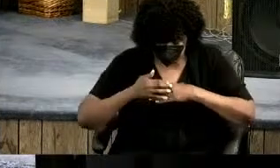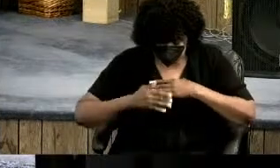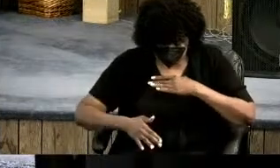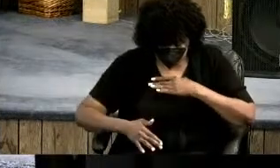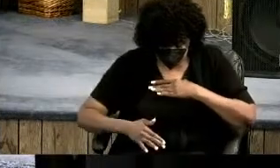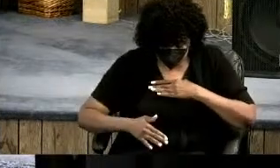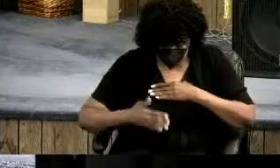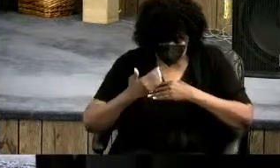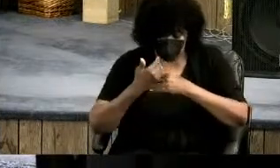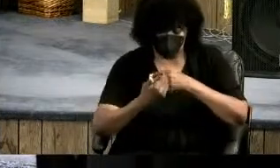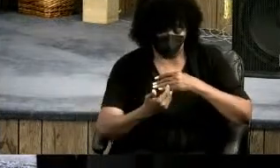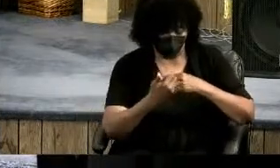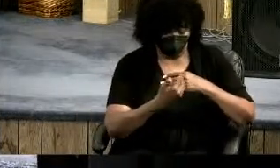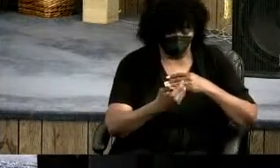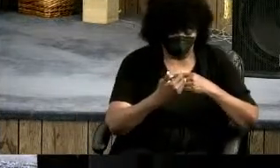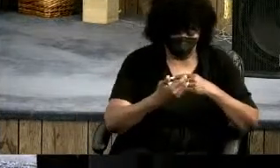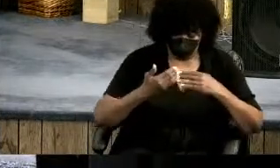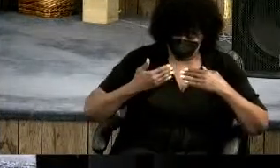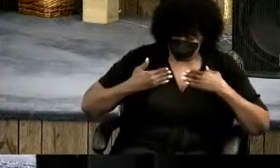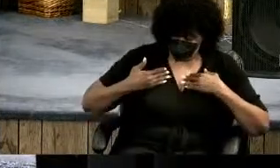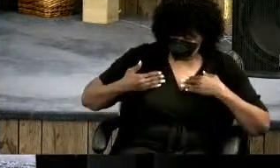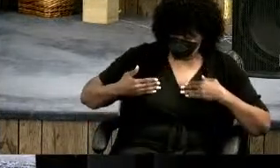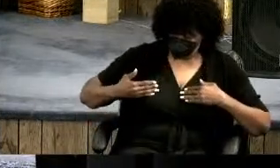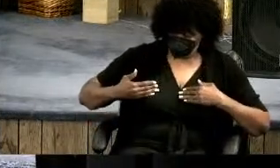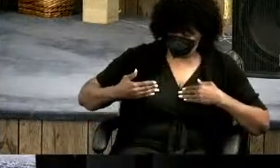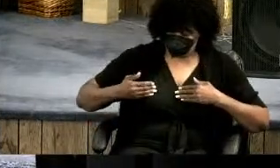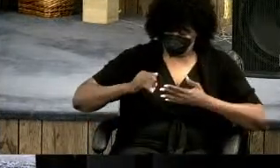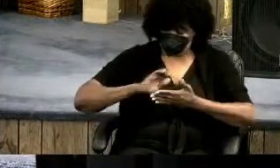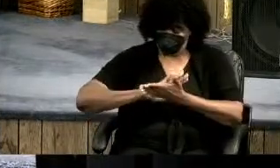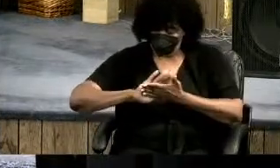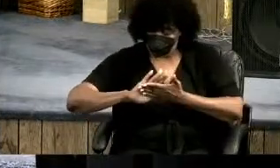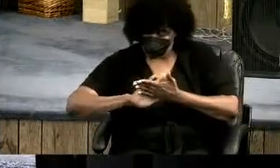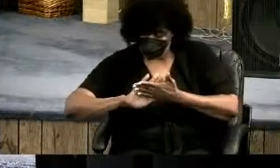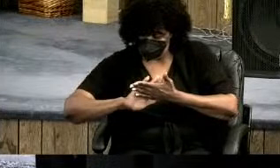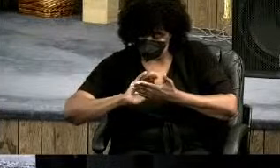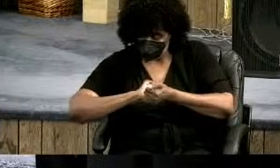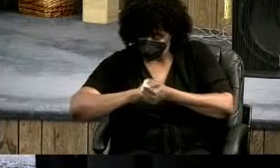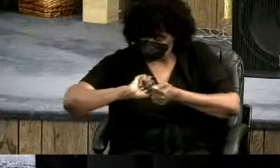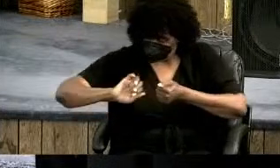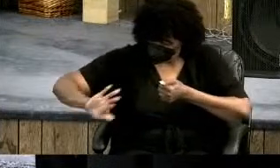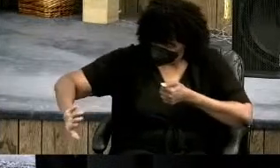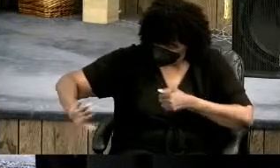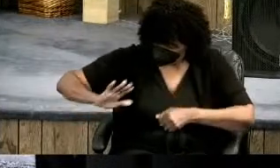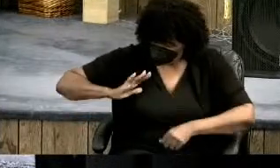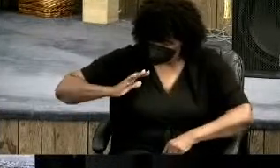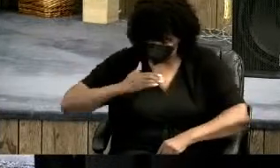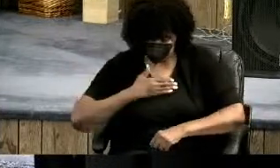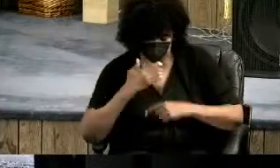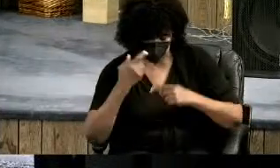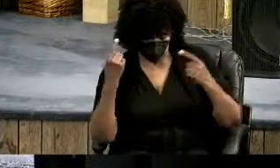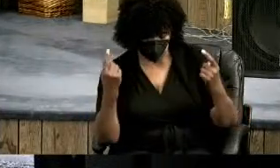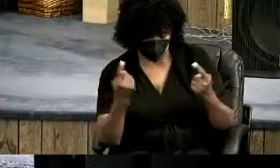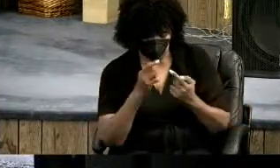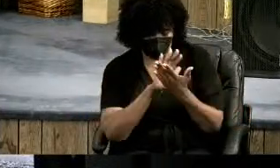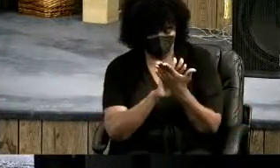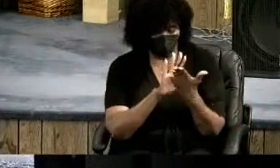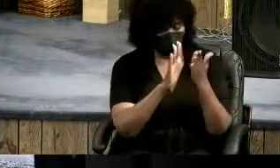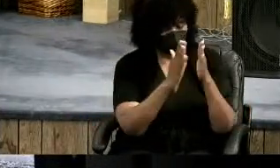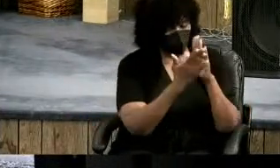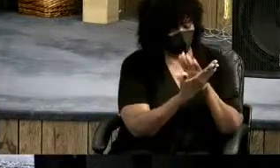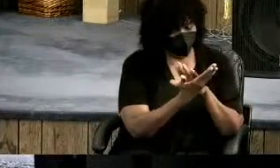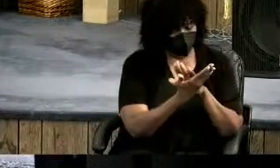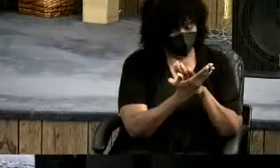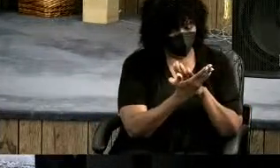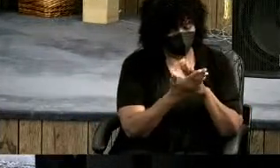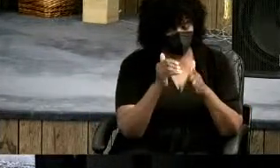and the bread enters our body, that it will wash away all the sins, that we become new saints and preachers in your